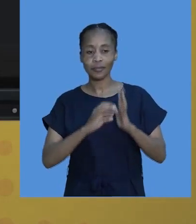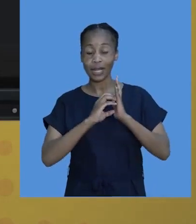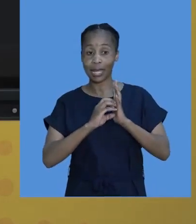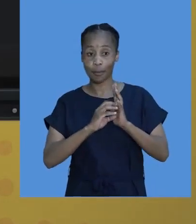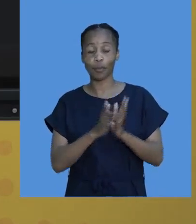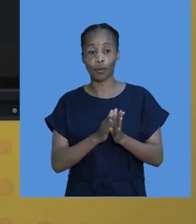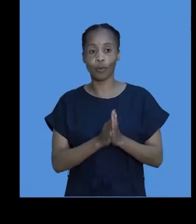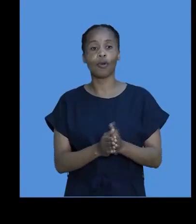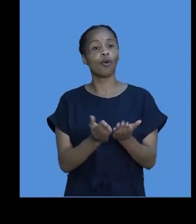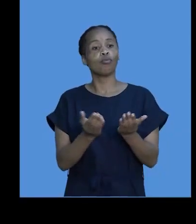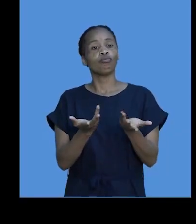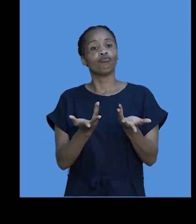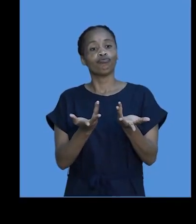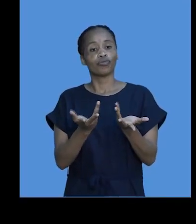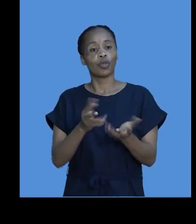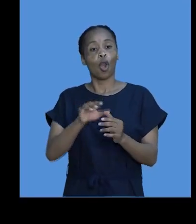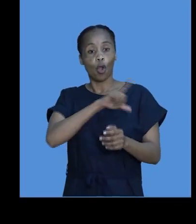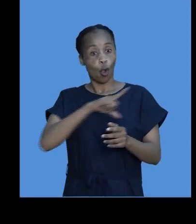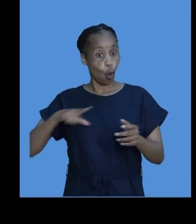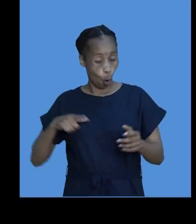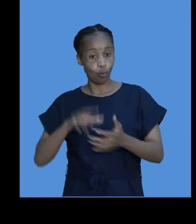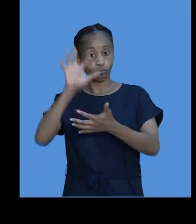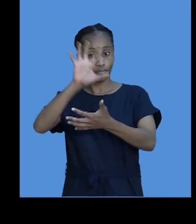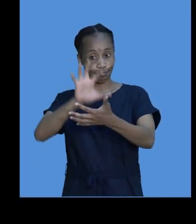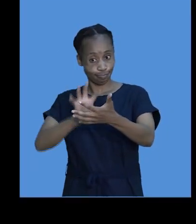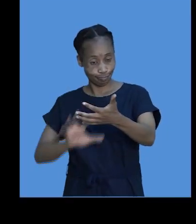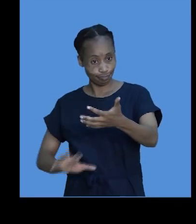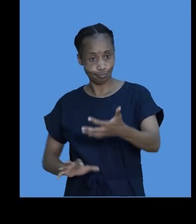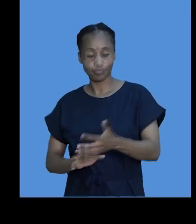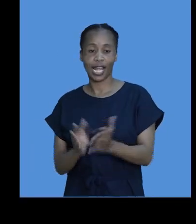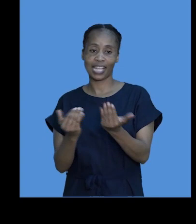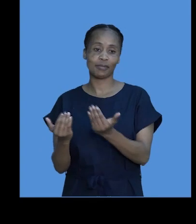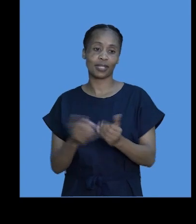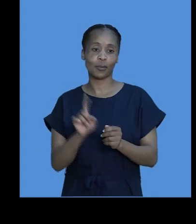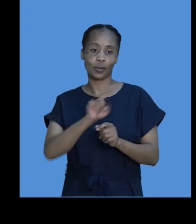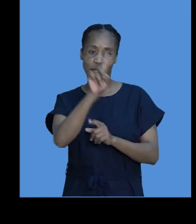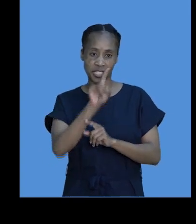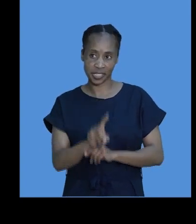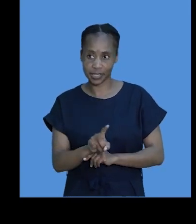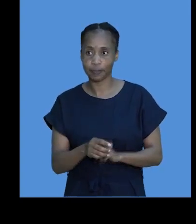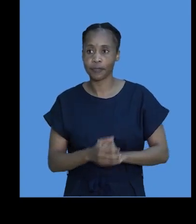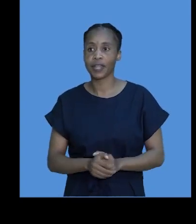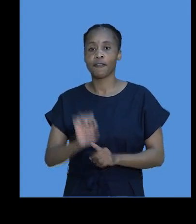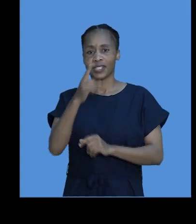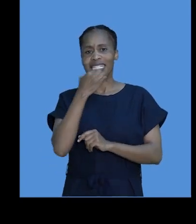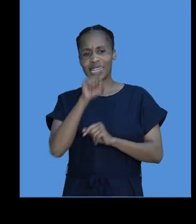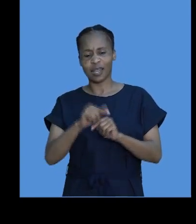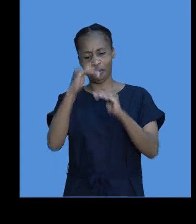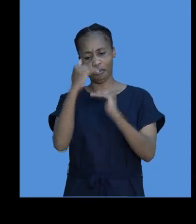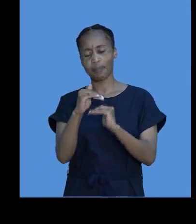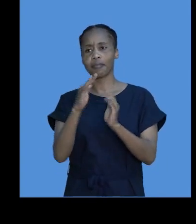paper 2 exam. Let's look at the first question. It says, briefly discuss